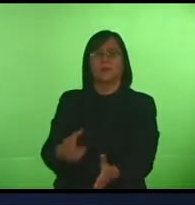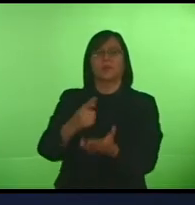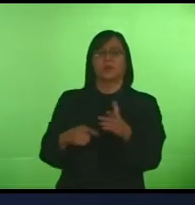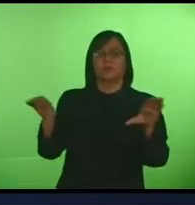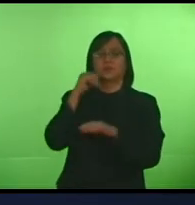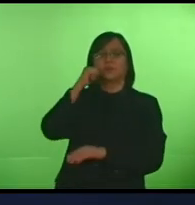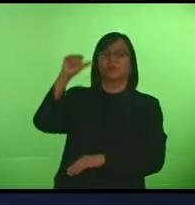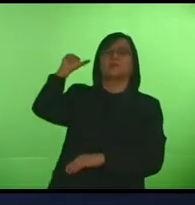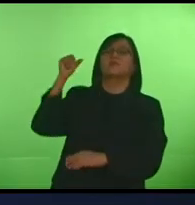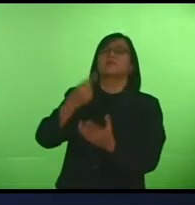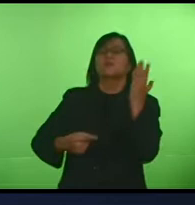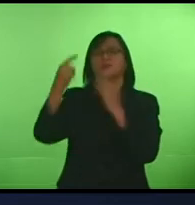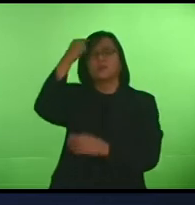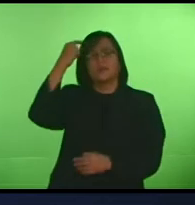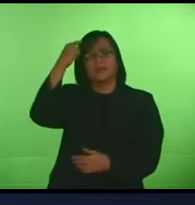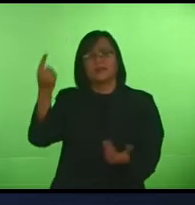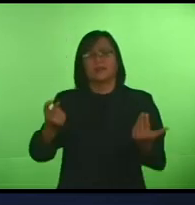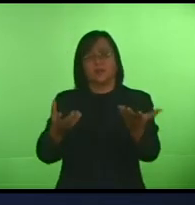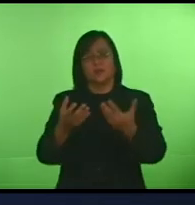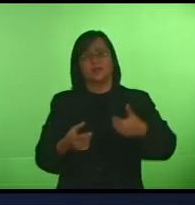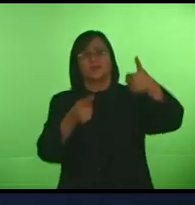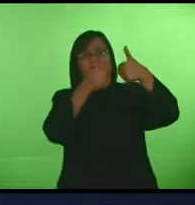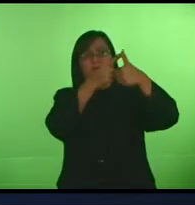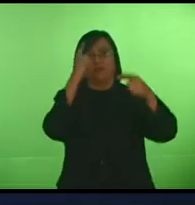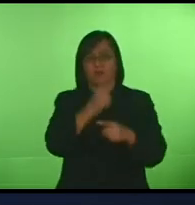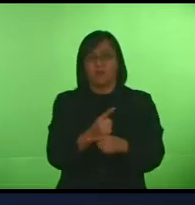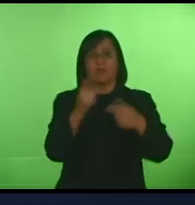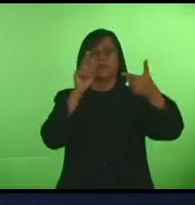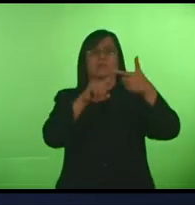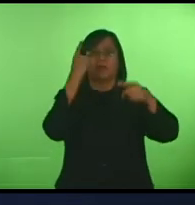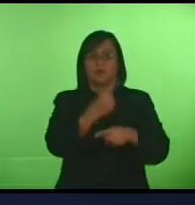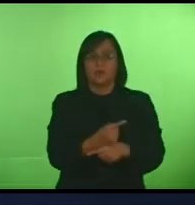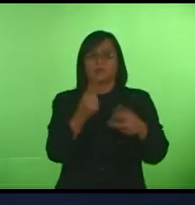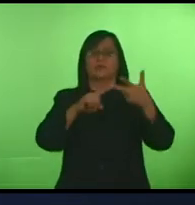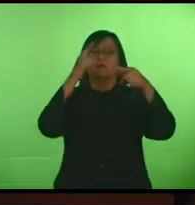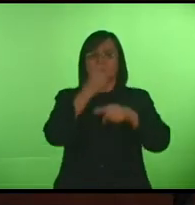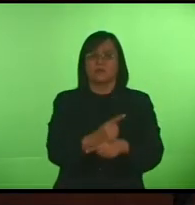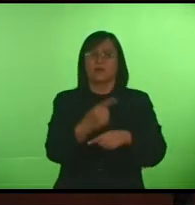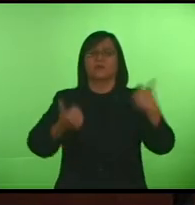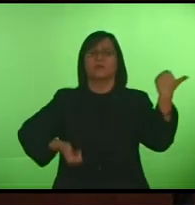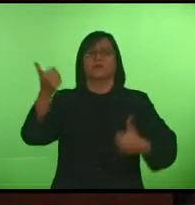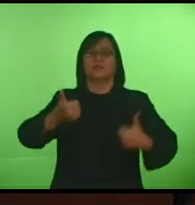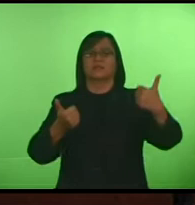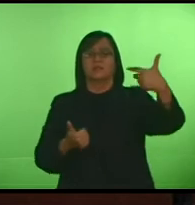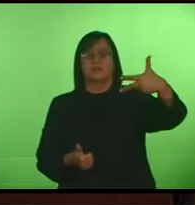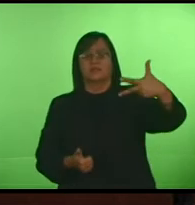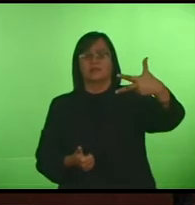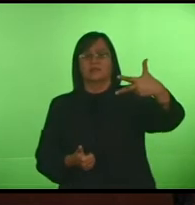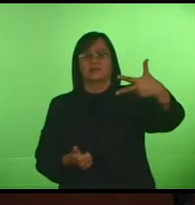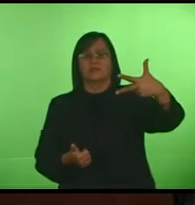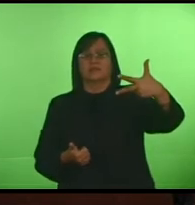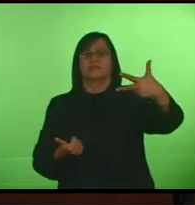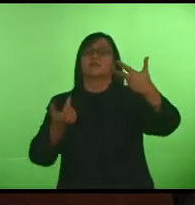think, students? Which one is the first one? Which one is the correct one? First one, the second one, or the third one? So the